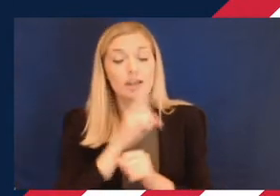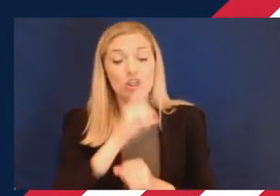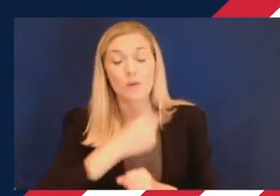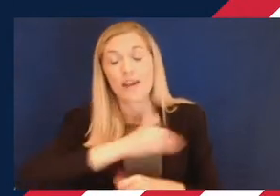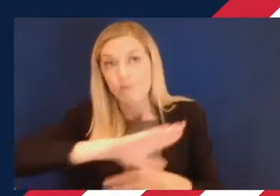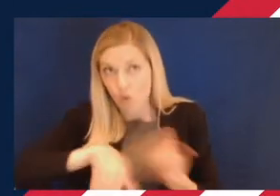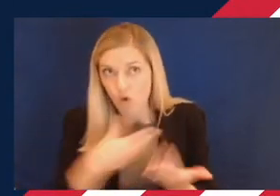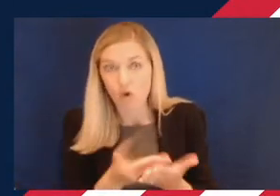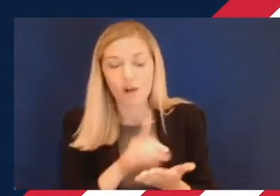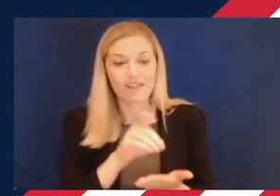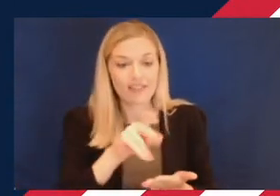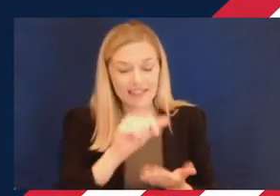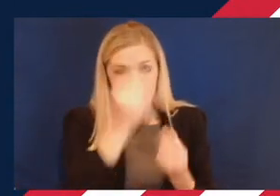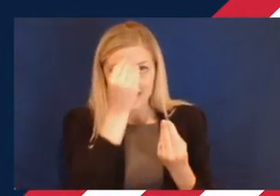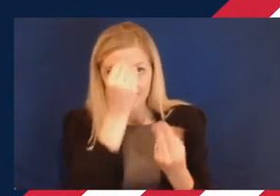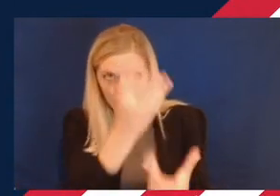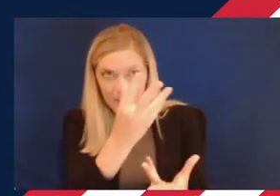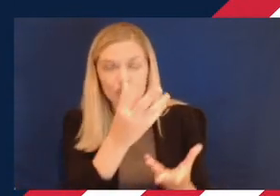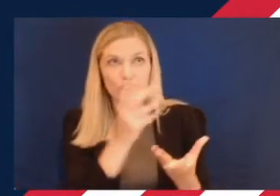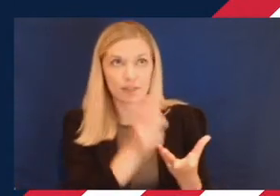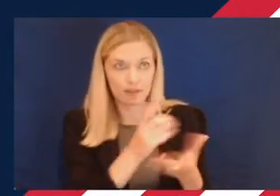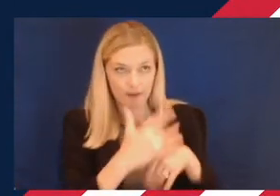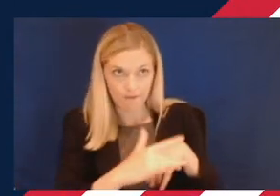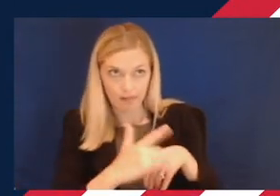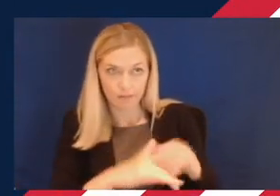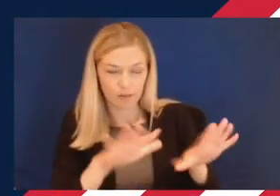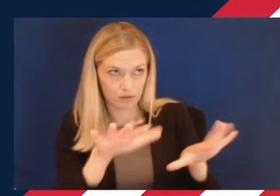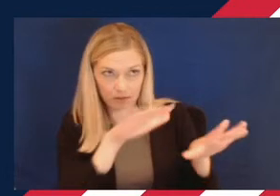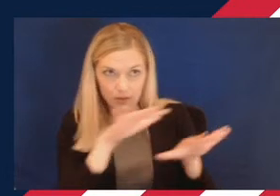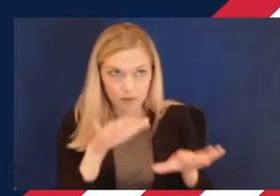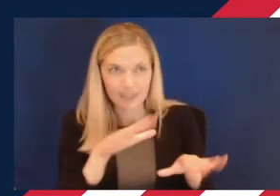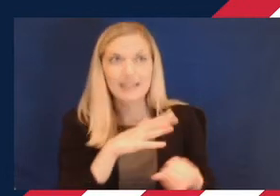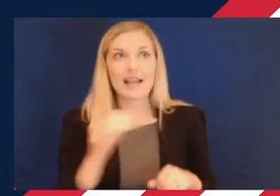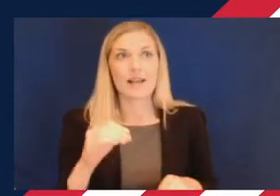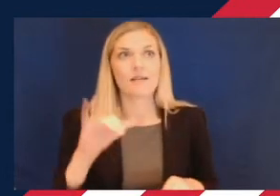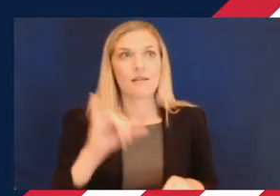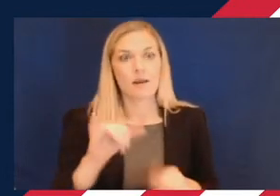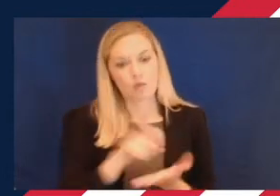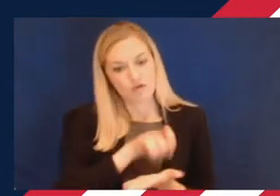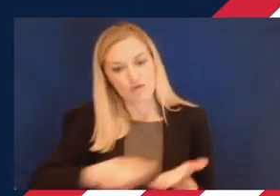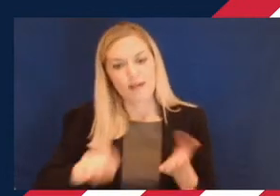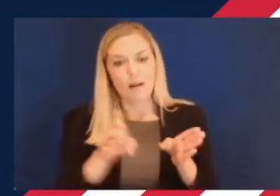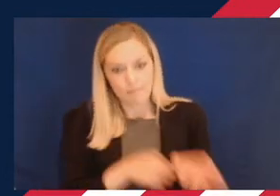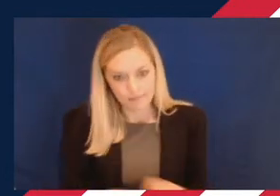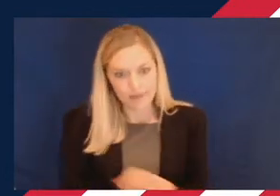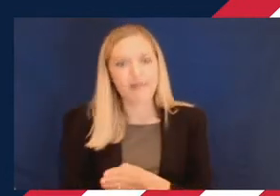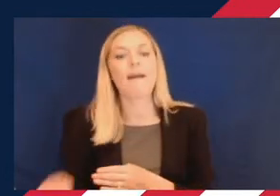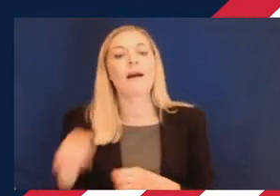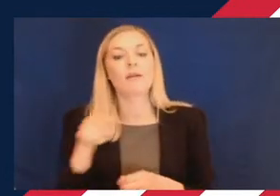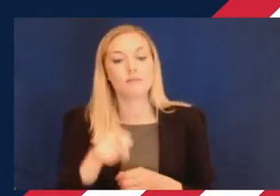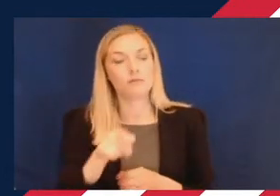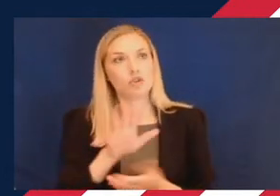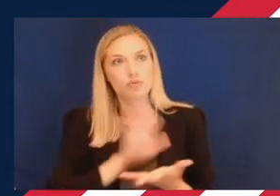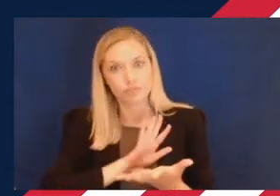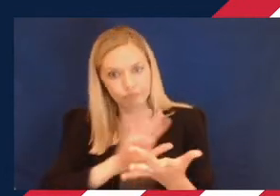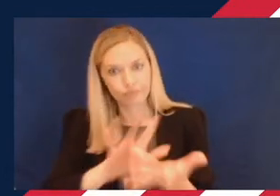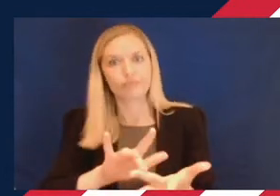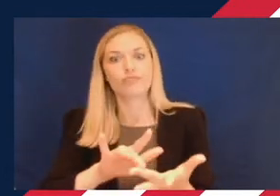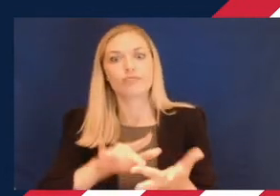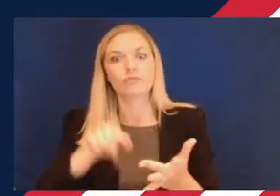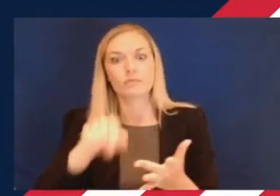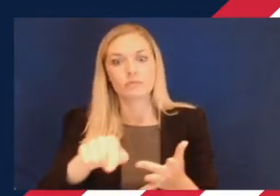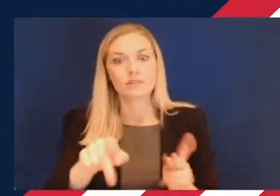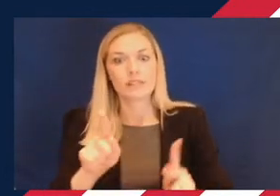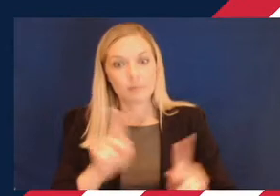that we have a plan to make sure that we're reaching the most vulnerable in the places that make the most sense, so that we're actually curbing the pandemic